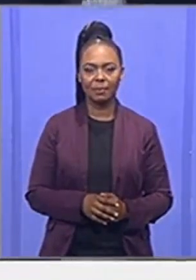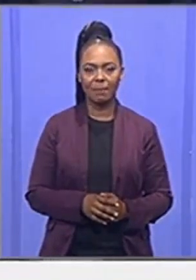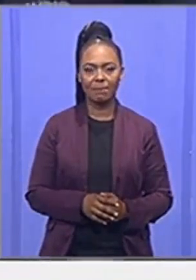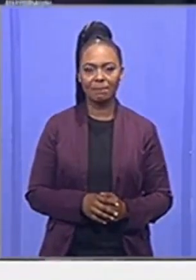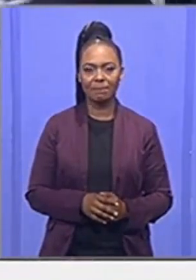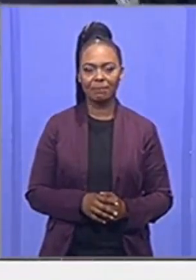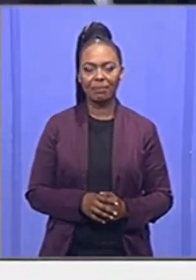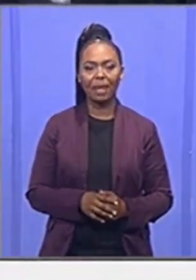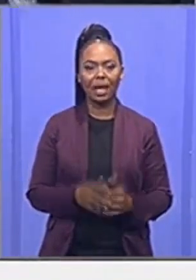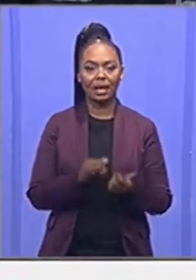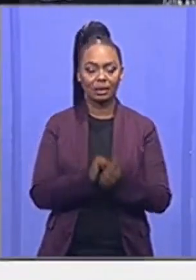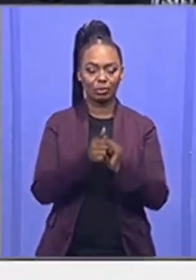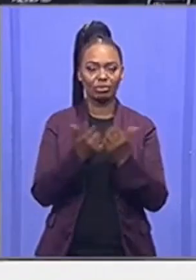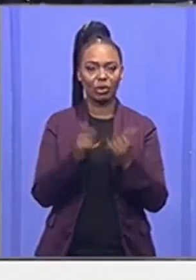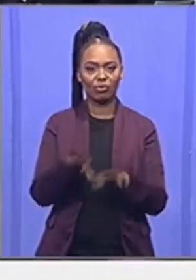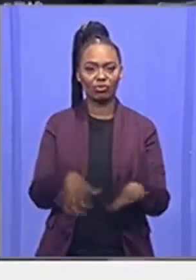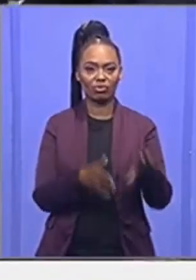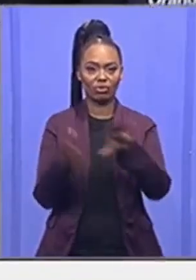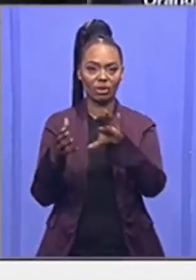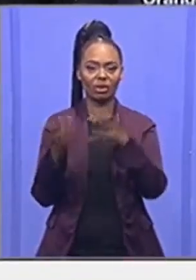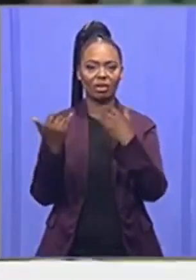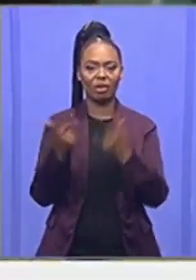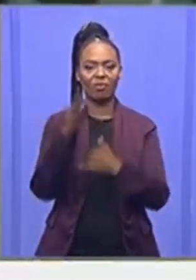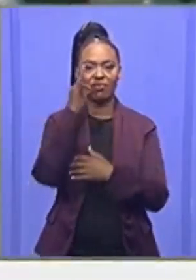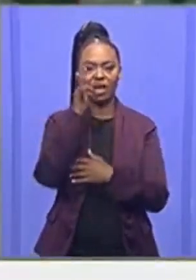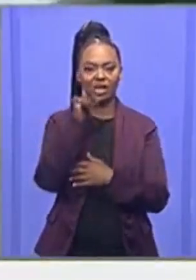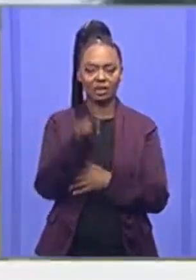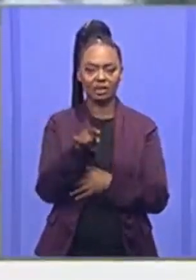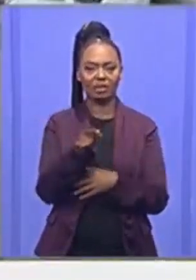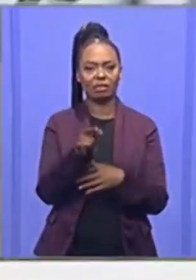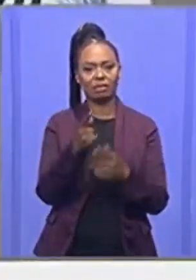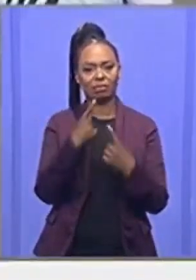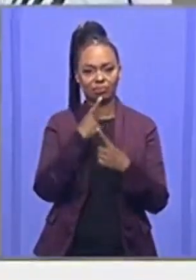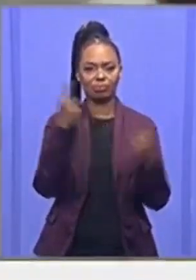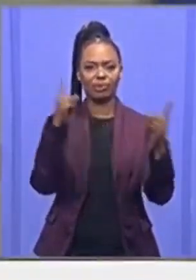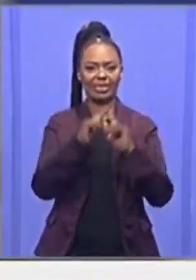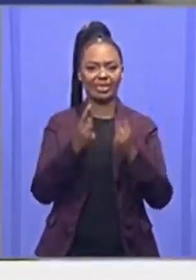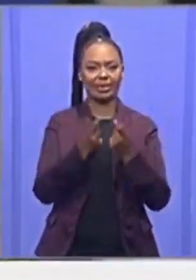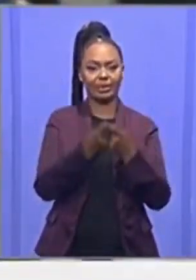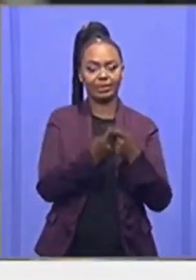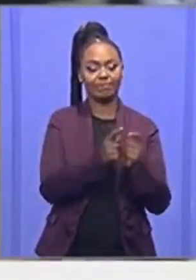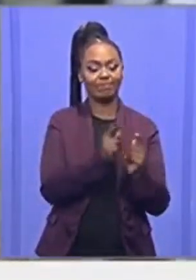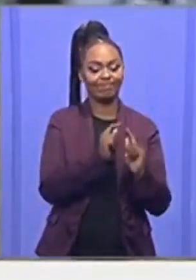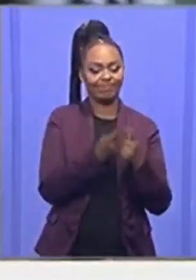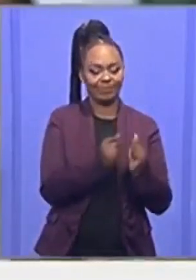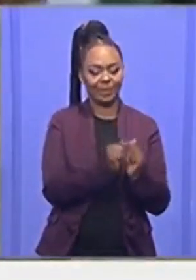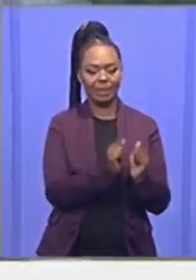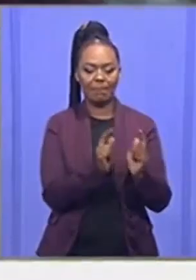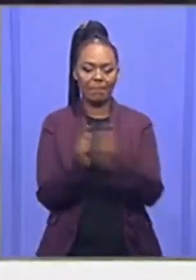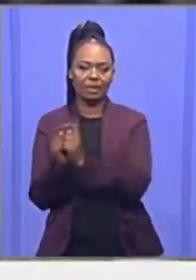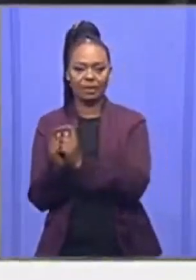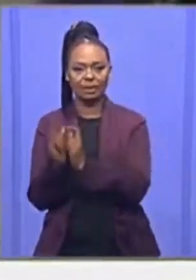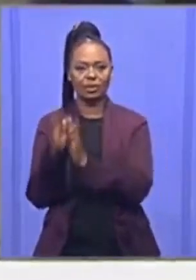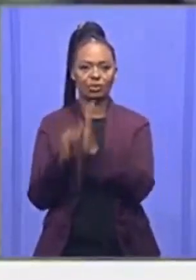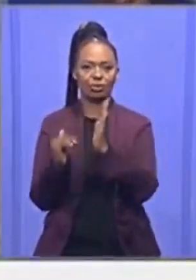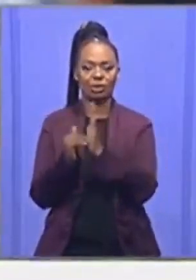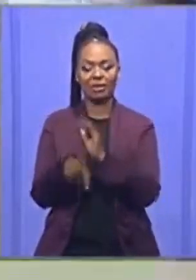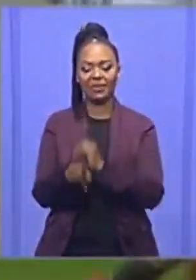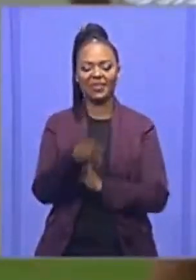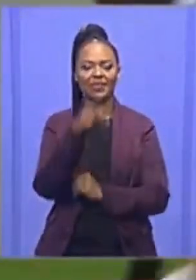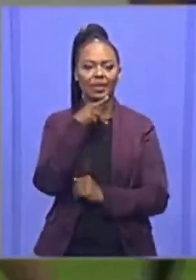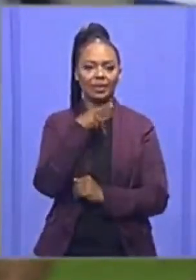Mo metshamekong ya sejana sa lefatshe sa rugby, France ba itsisitse setlhopha sa naga se se tlang tlisanang magwafa le New Zealand ka